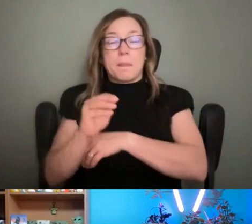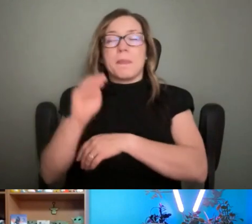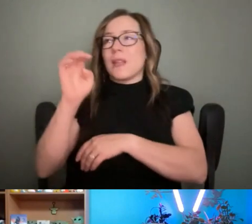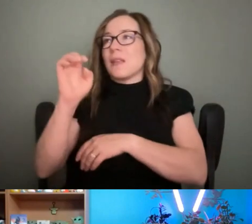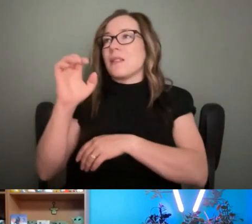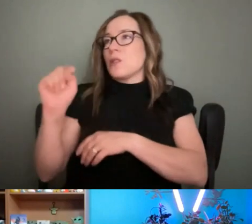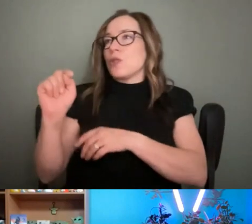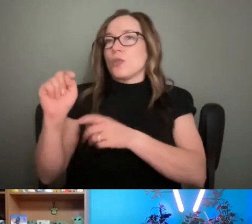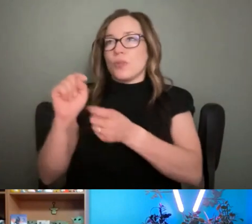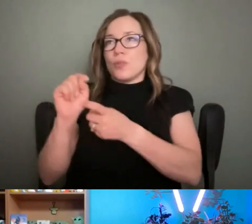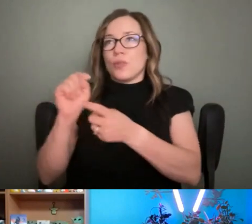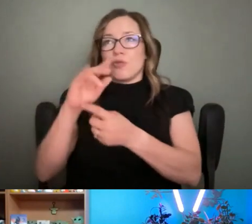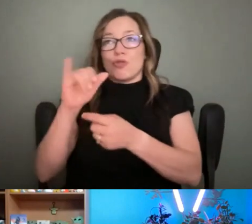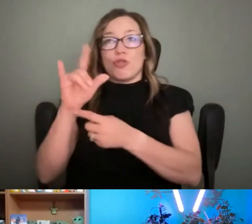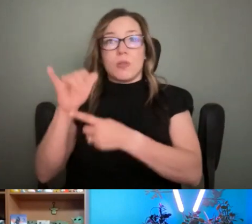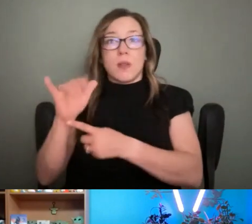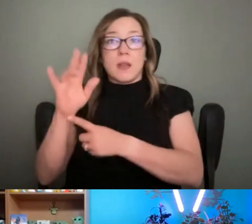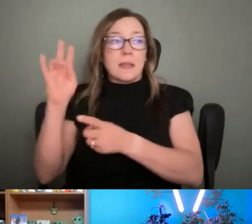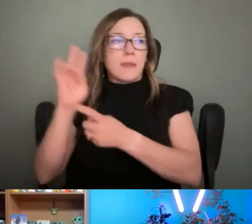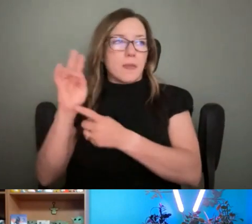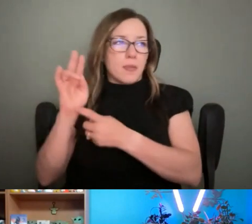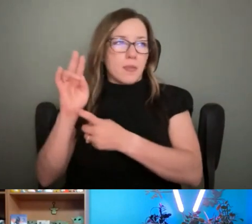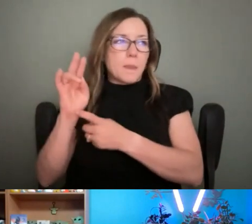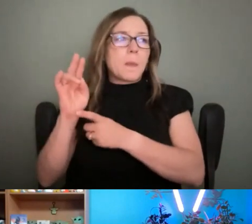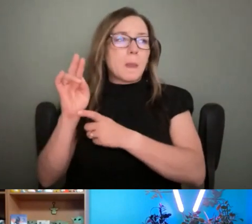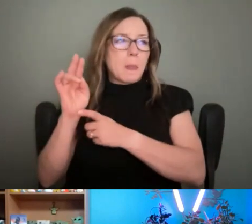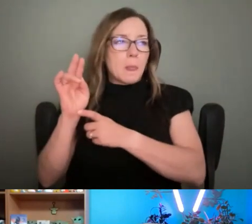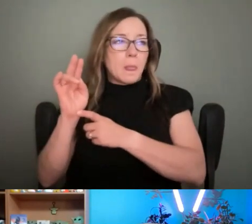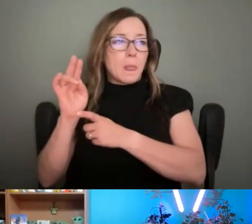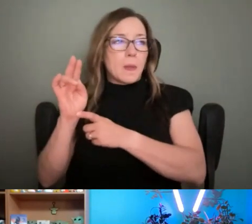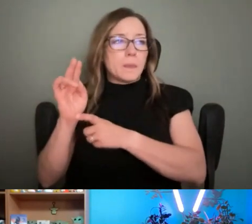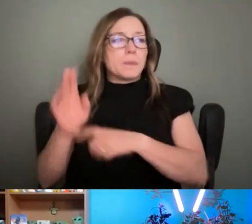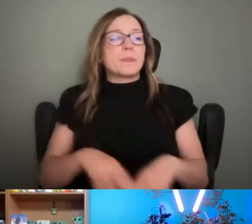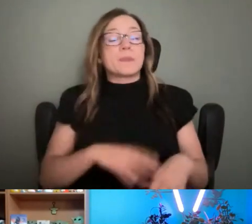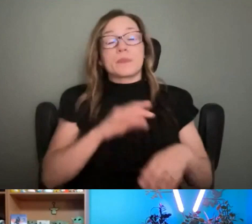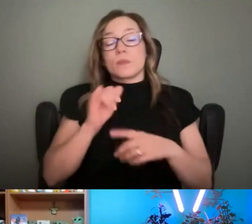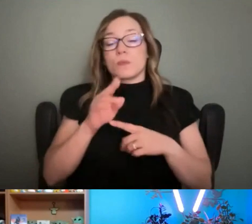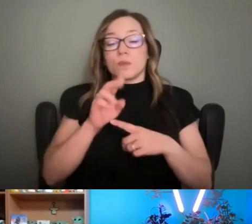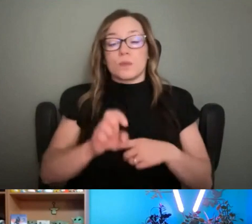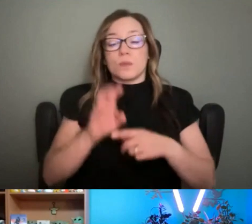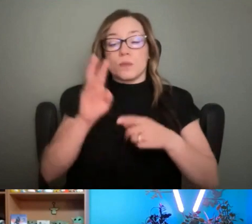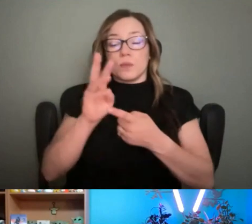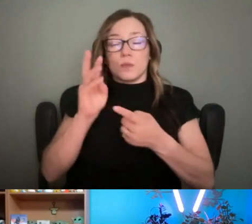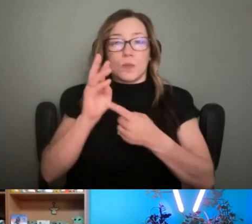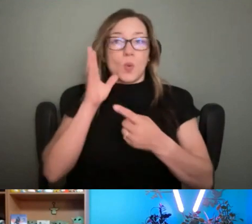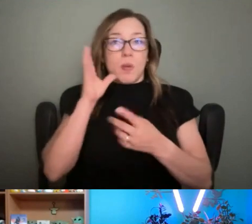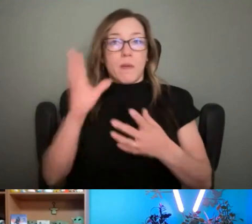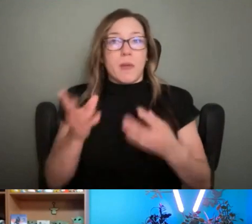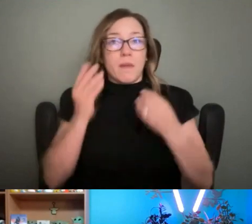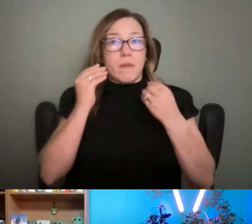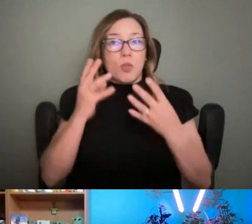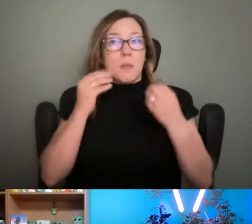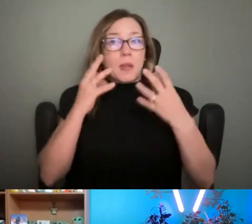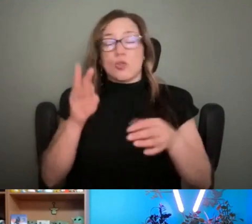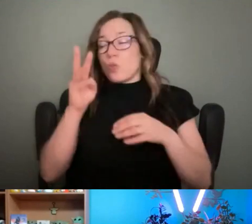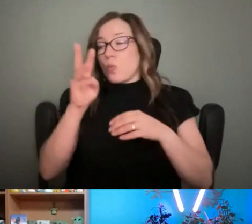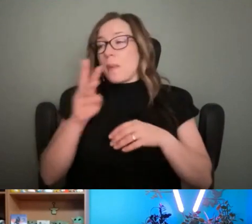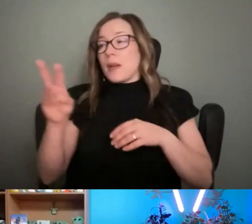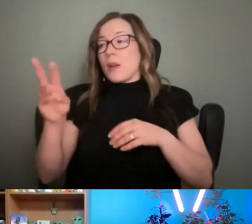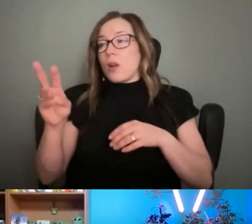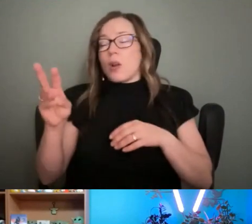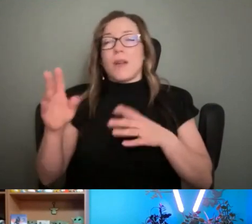July 7th. And on June 6th, we are going to be having an informational webinar. The link for that is